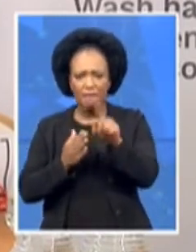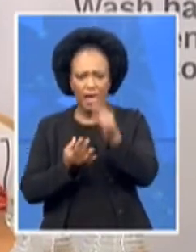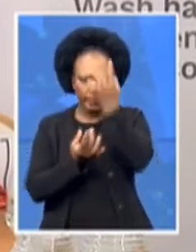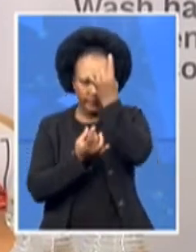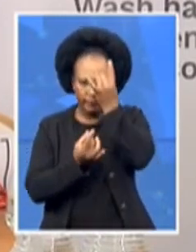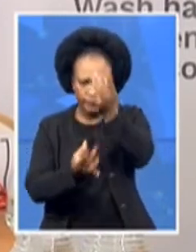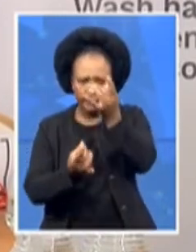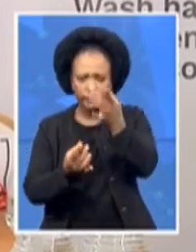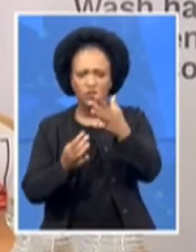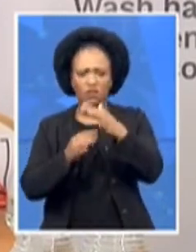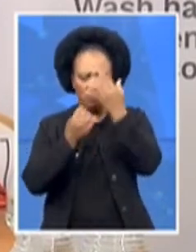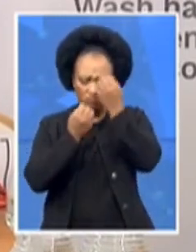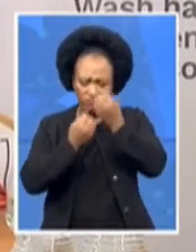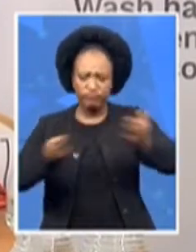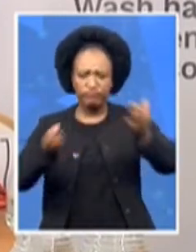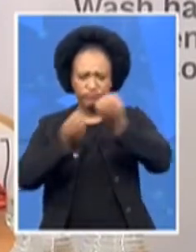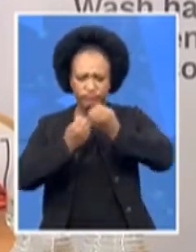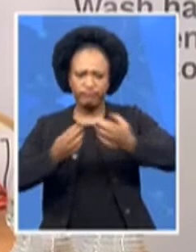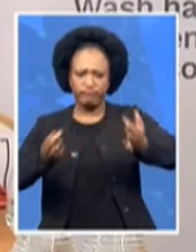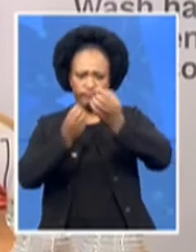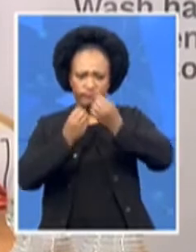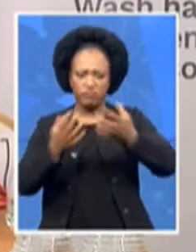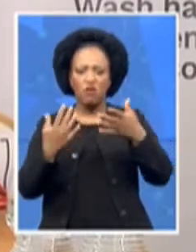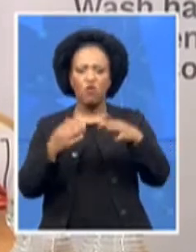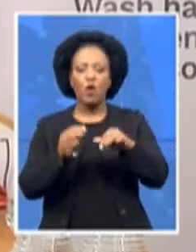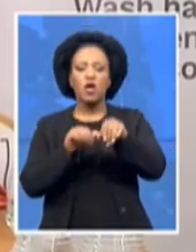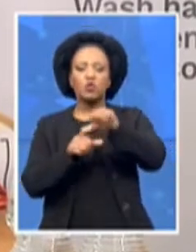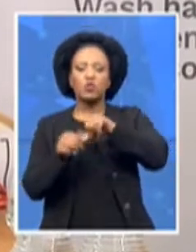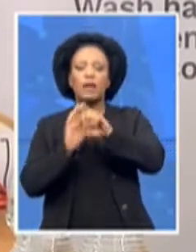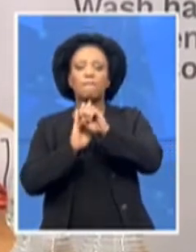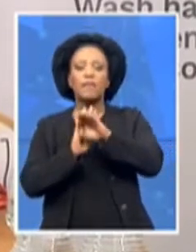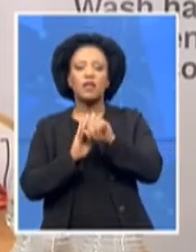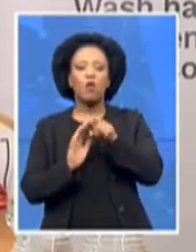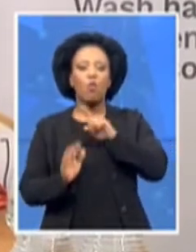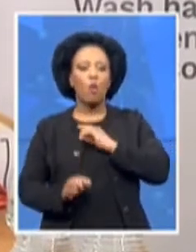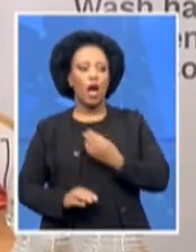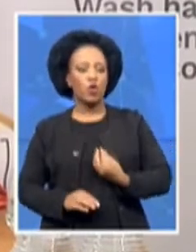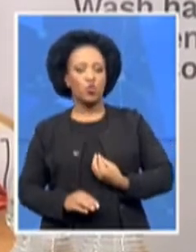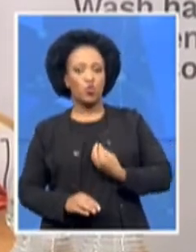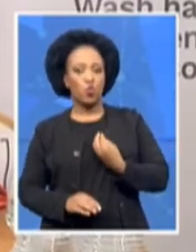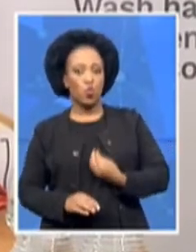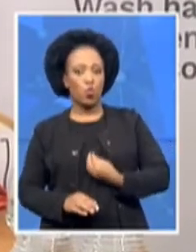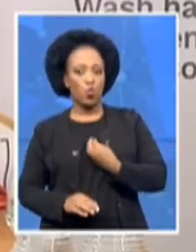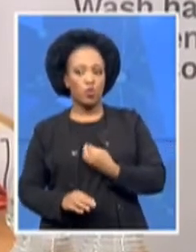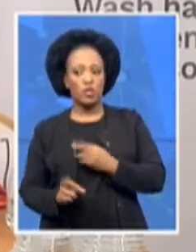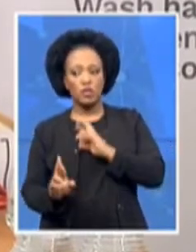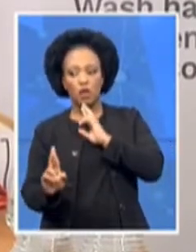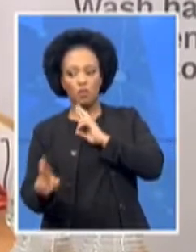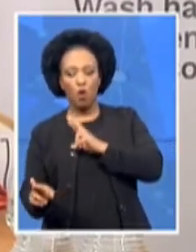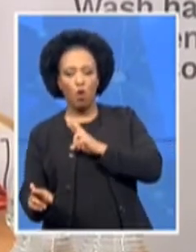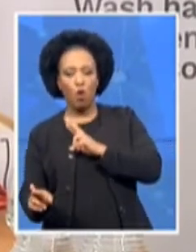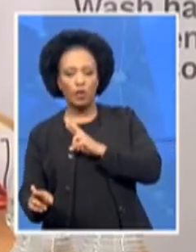the negative that the youth is purporting that vaccines are dangerous and all that.